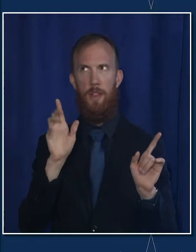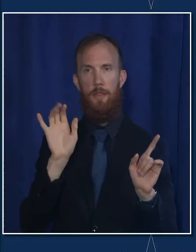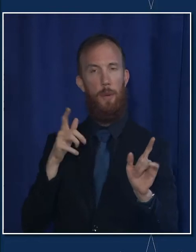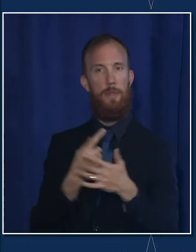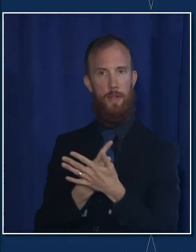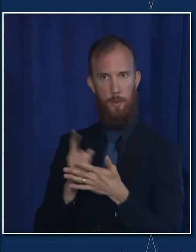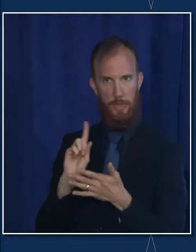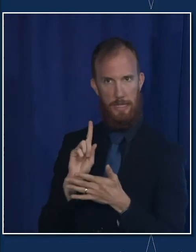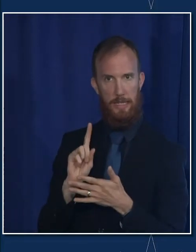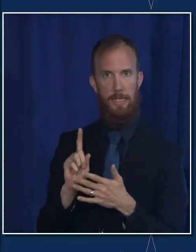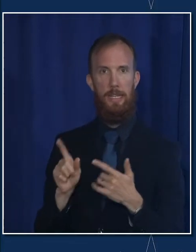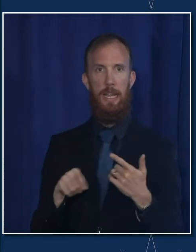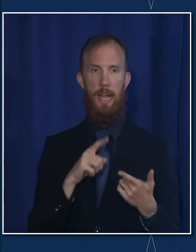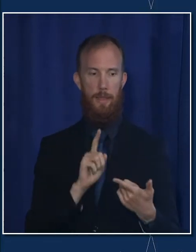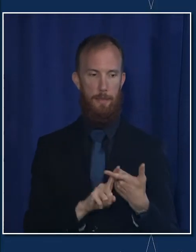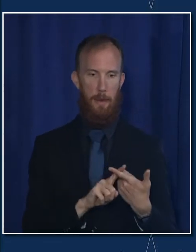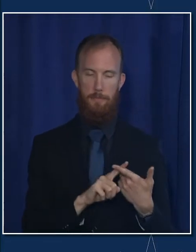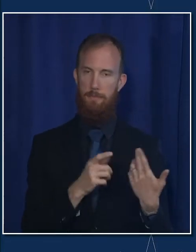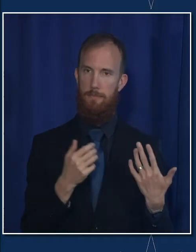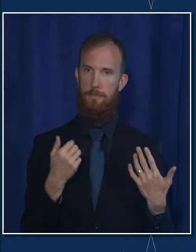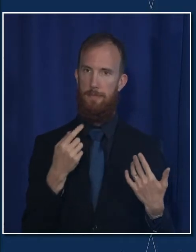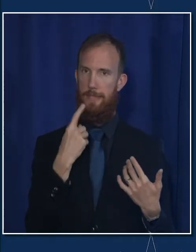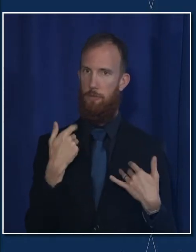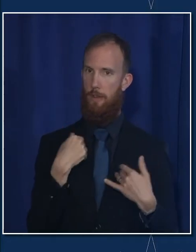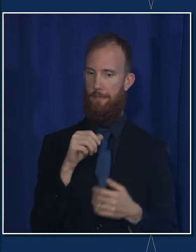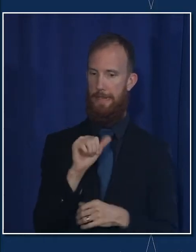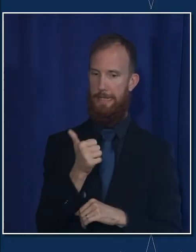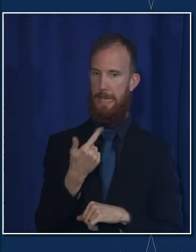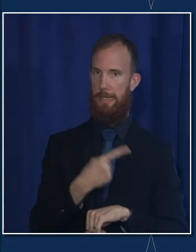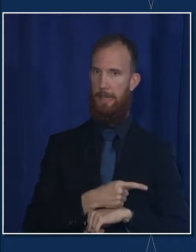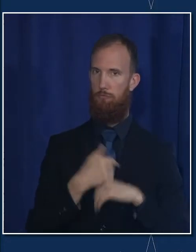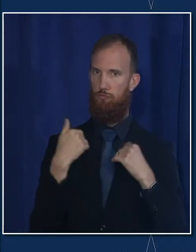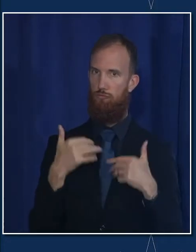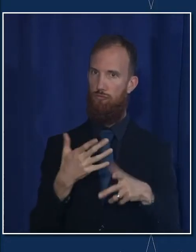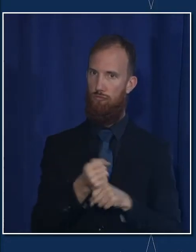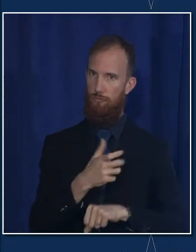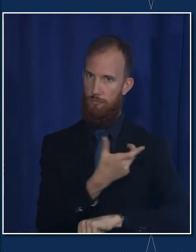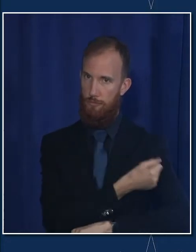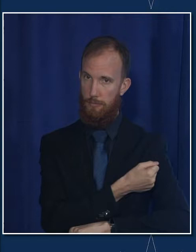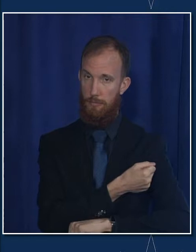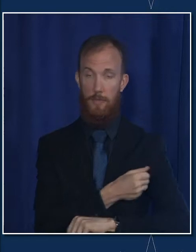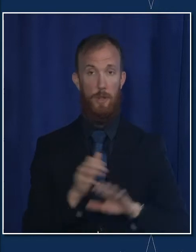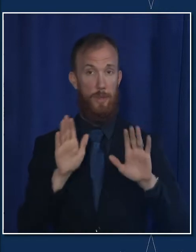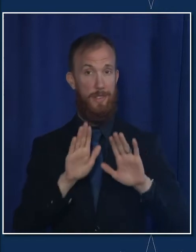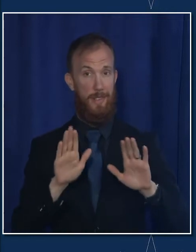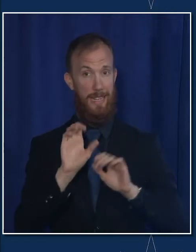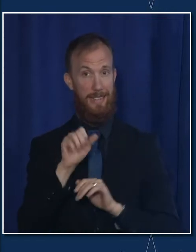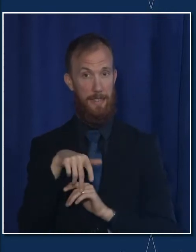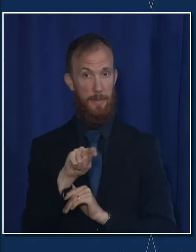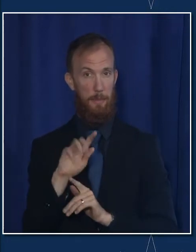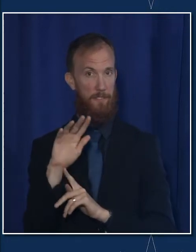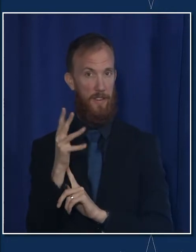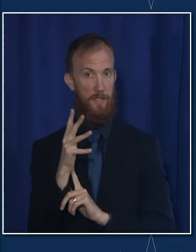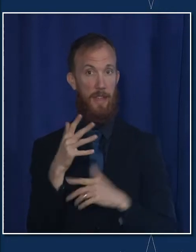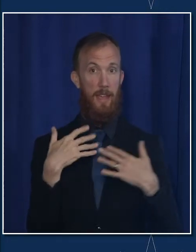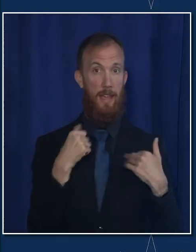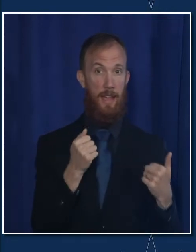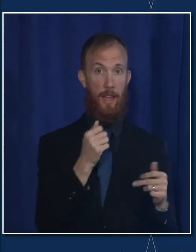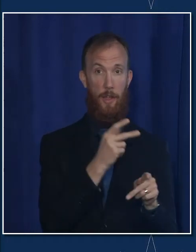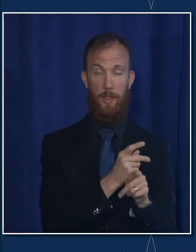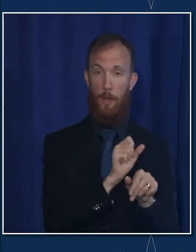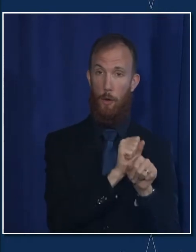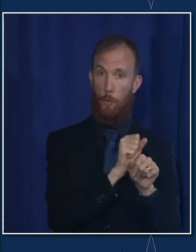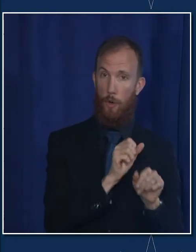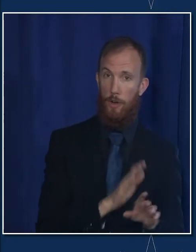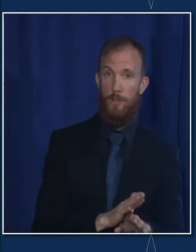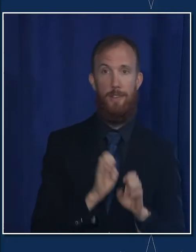10 days after that order to come into compliance. So by Sunday, September 5th, healthcare workers, education